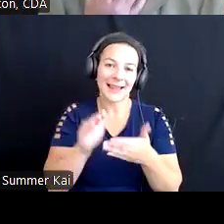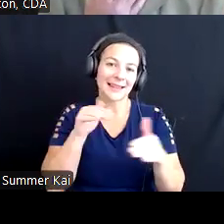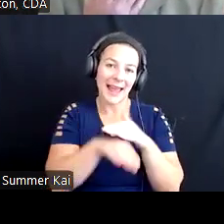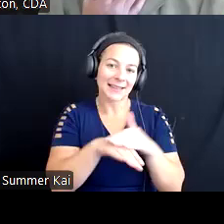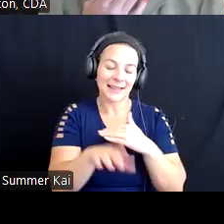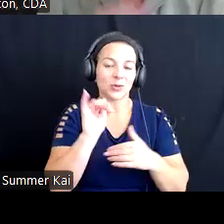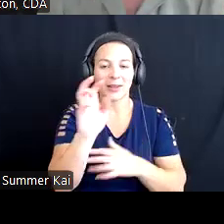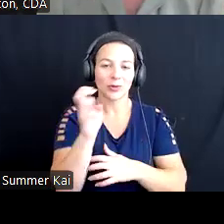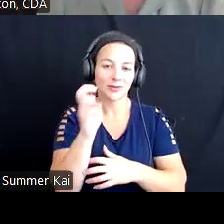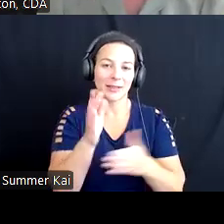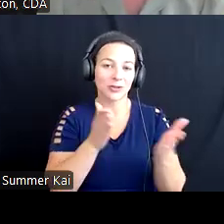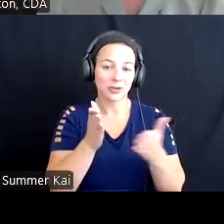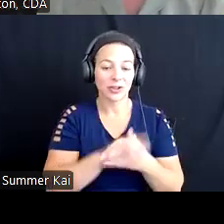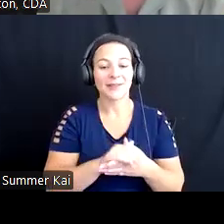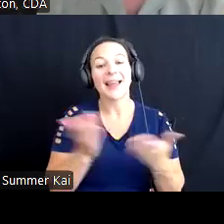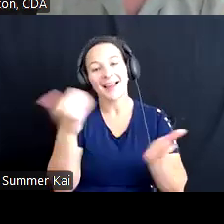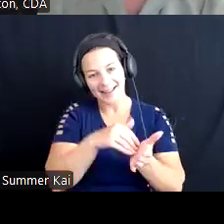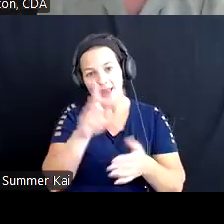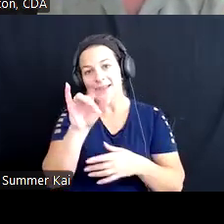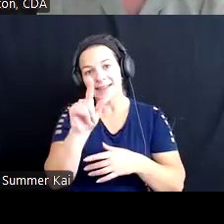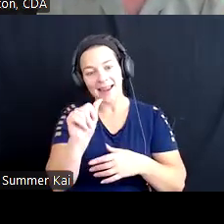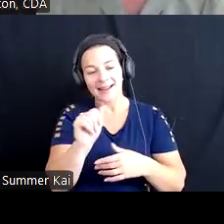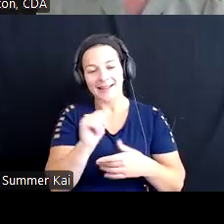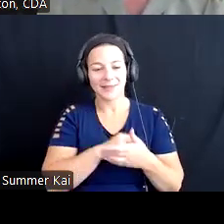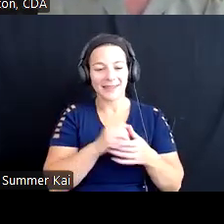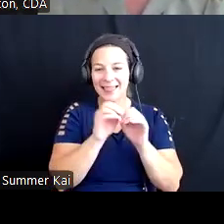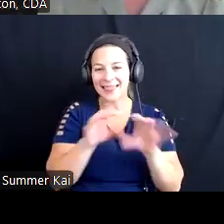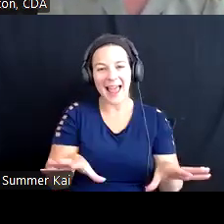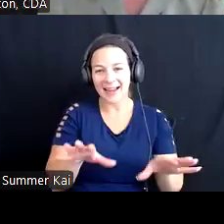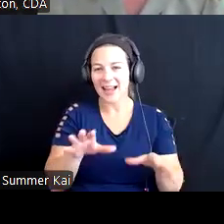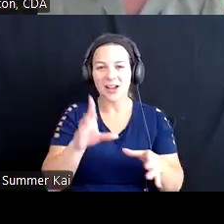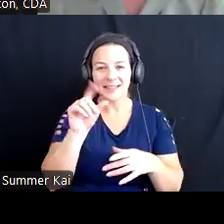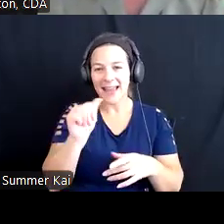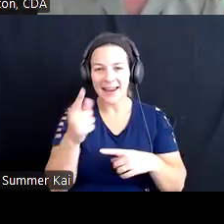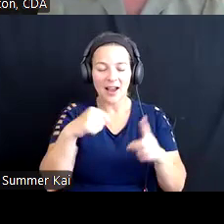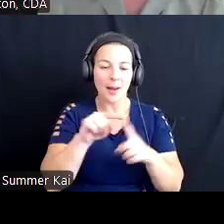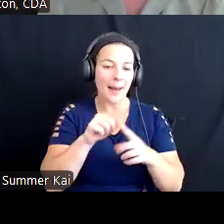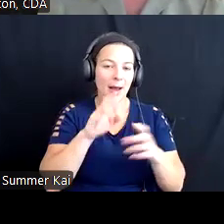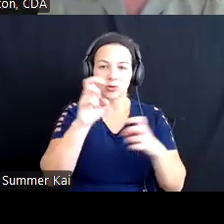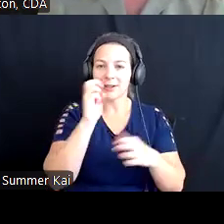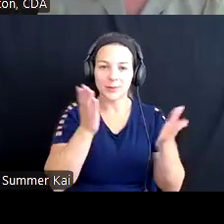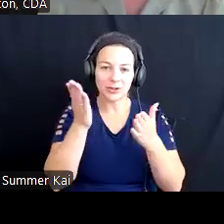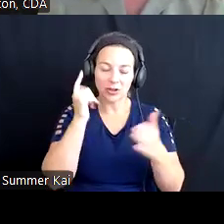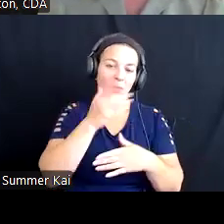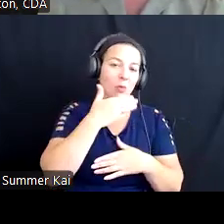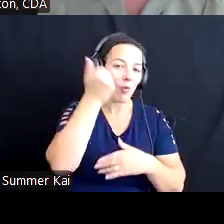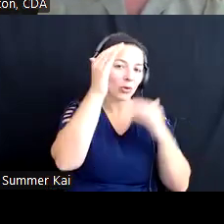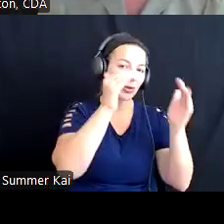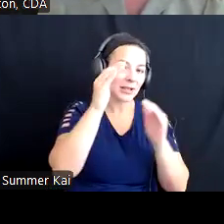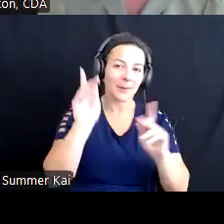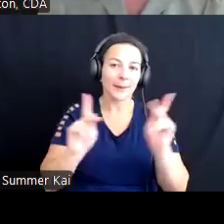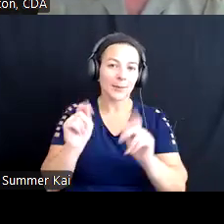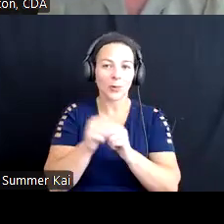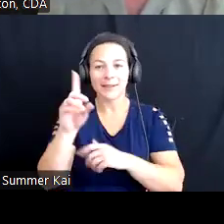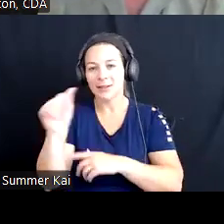And then data, again, the lack of data on accessible transportation services for older adults and people with disabilities makes it